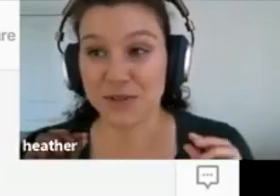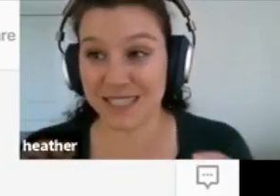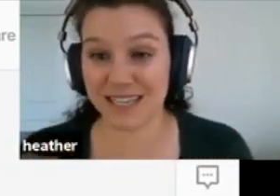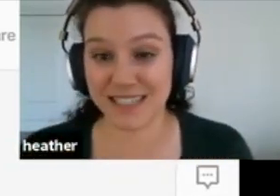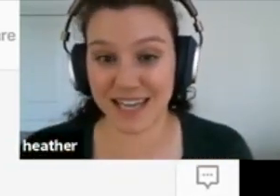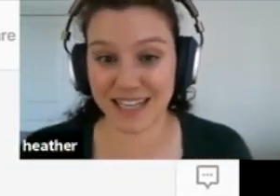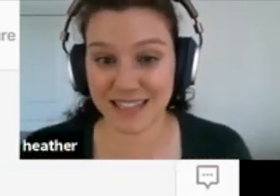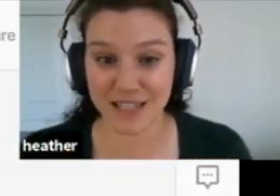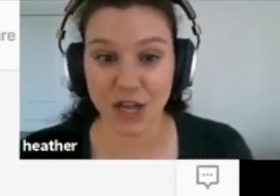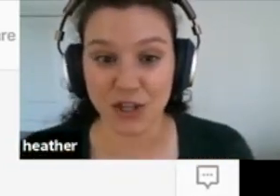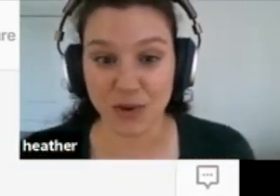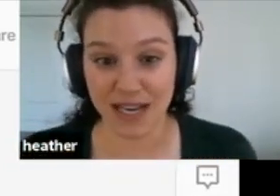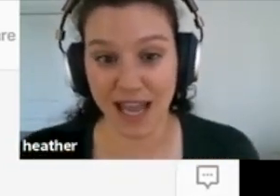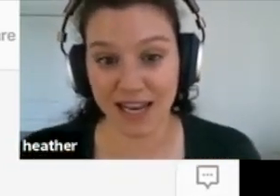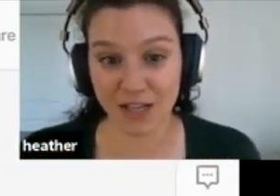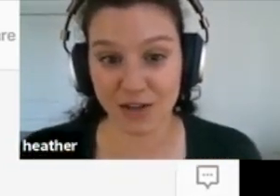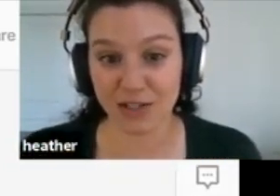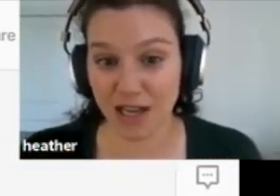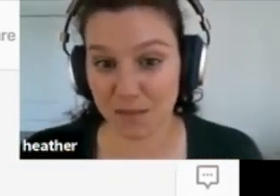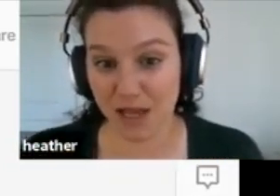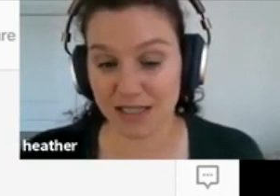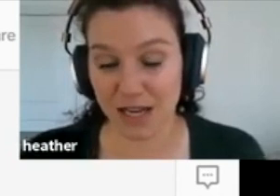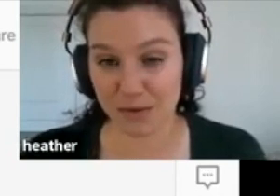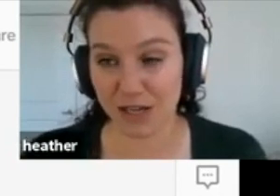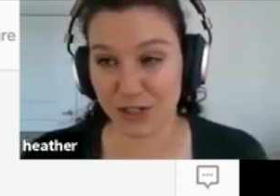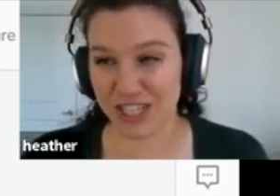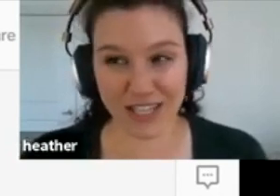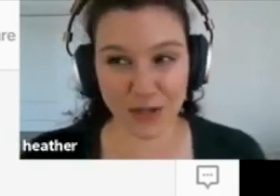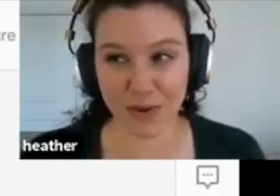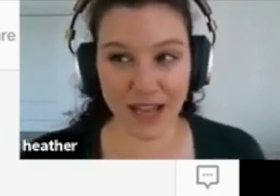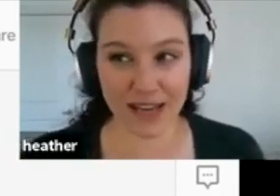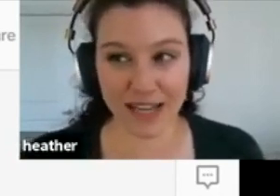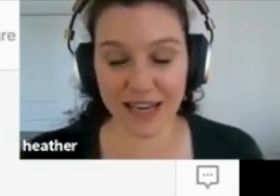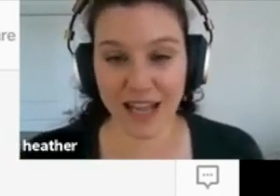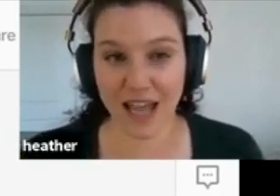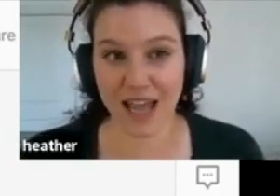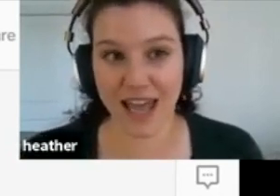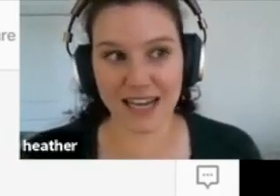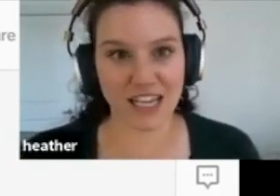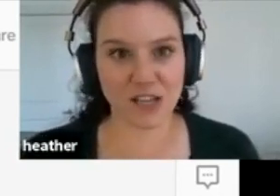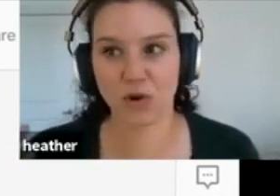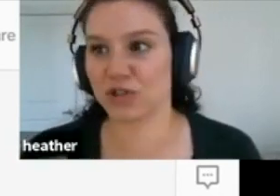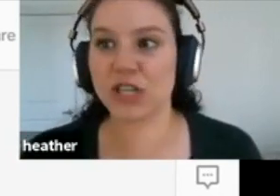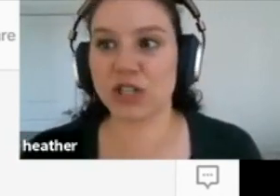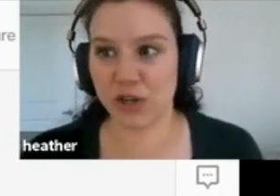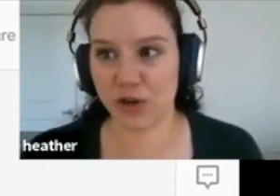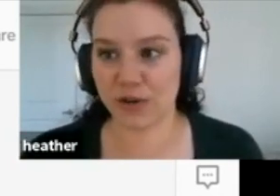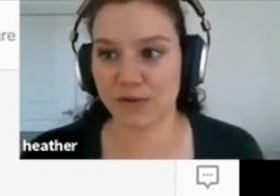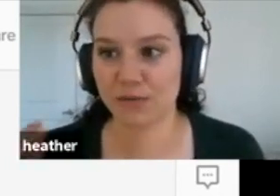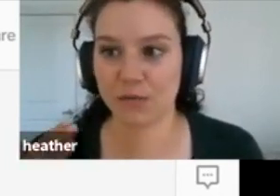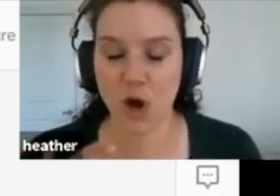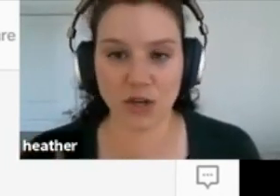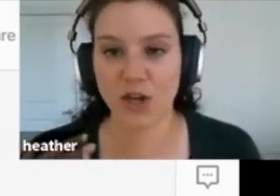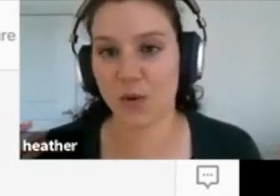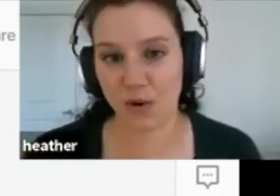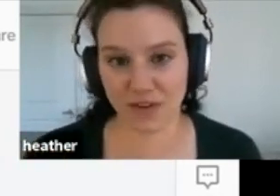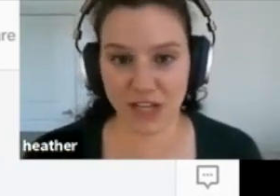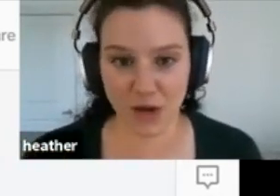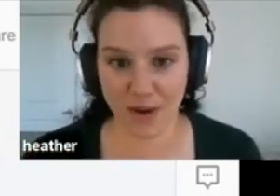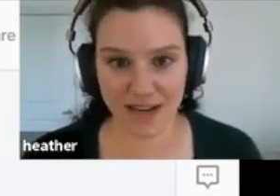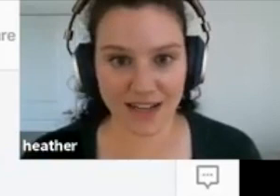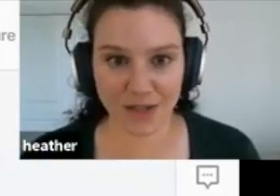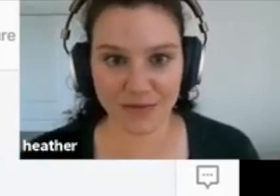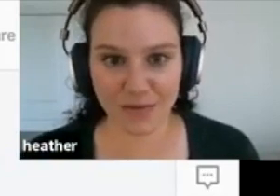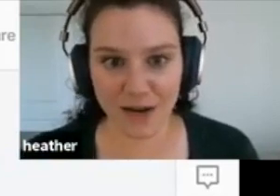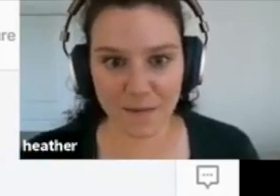very precise edits, you can edit your timeline down here just like you would edit any more traditional audio or